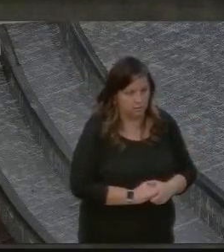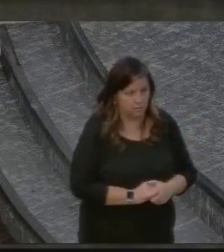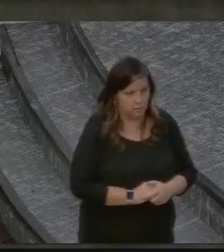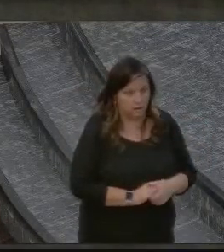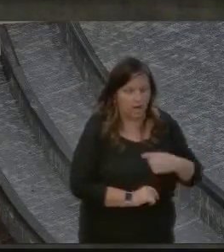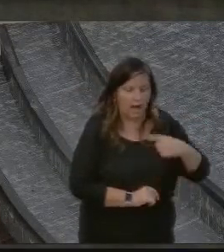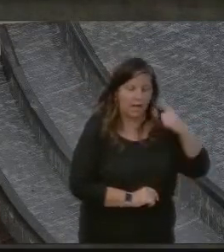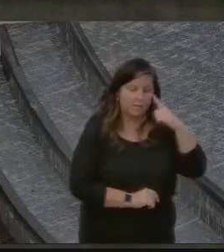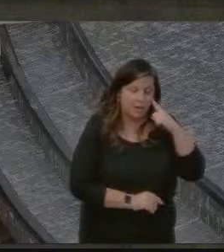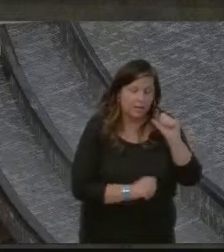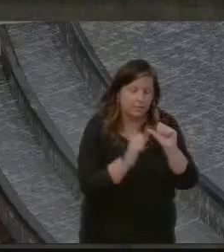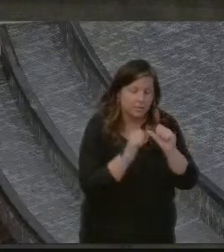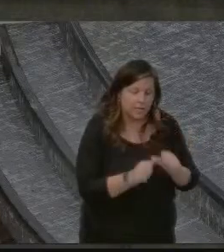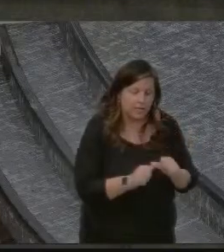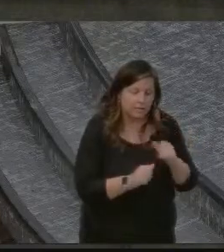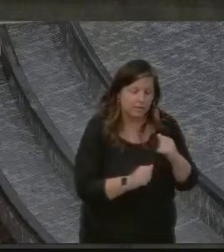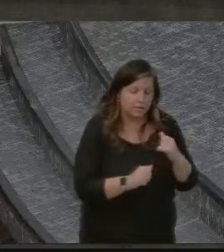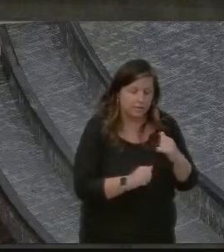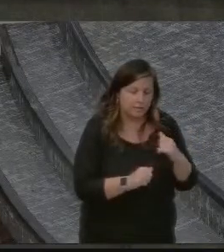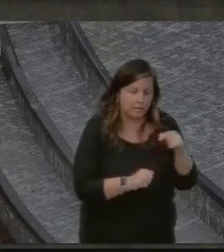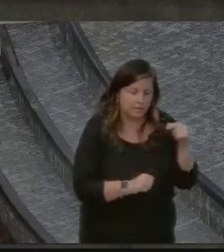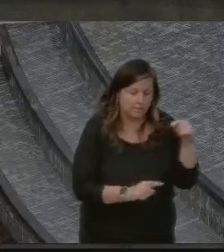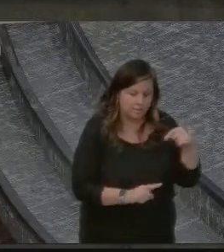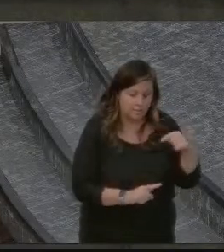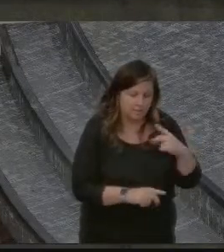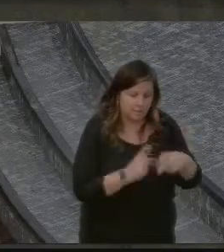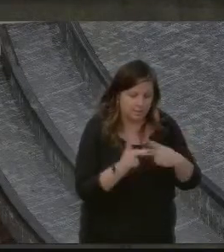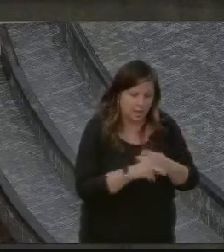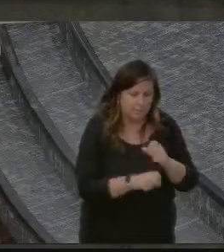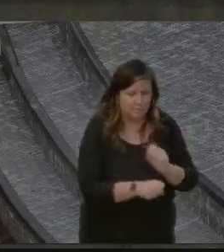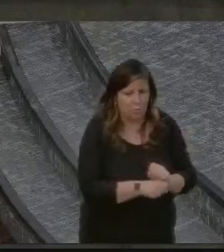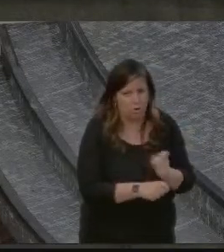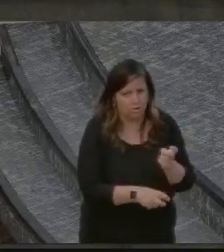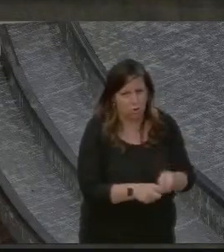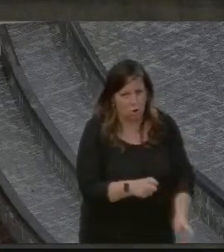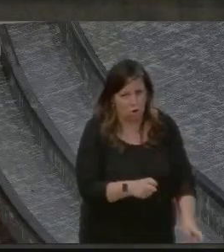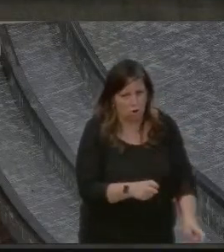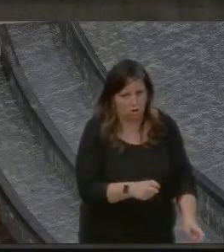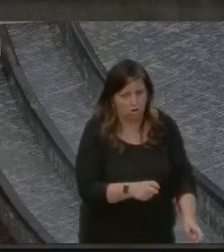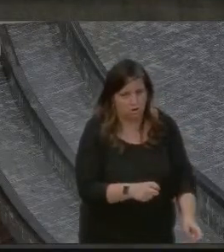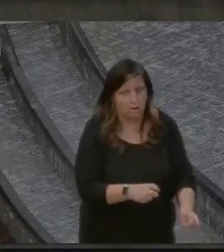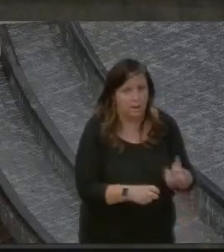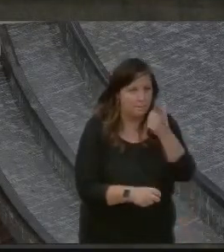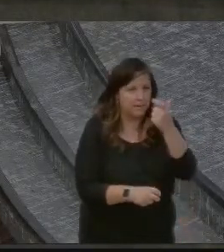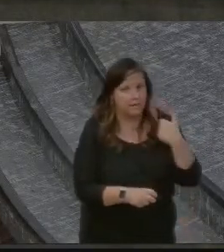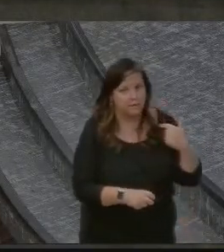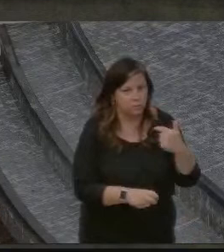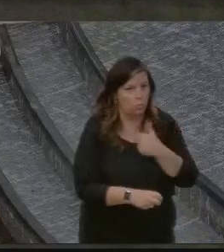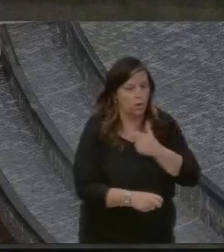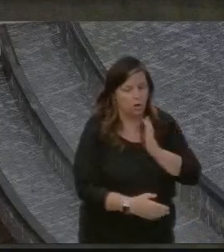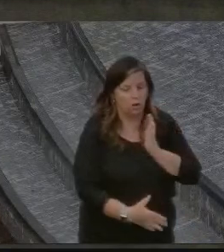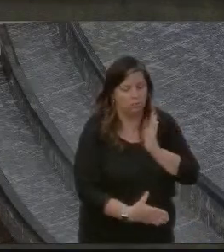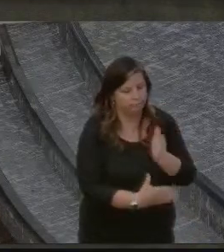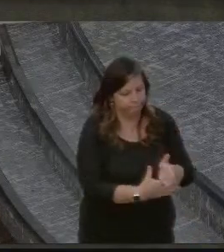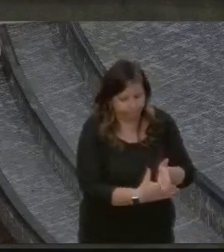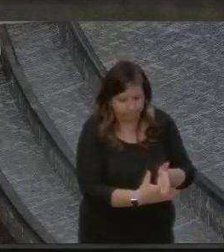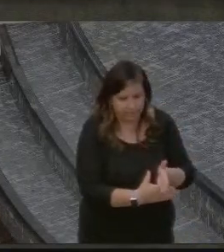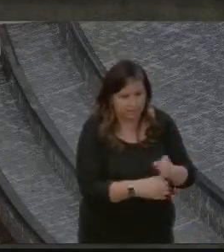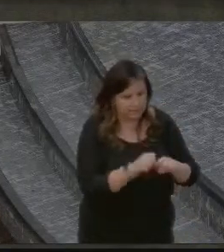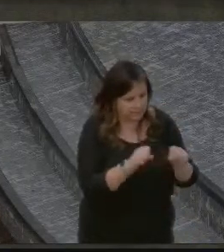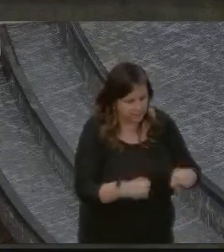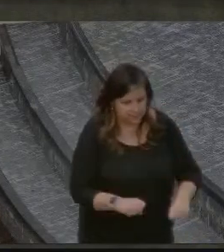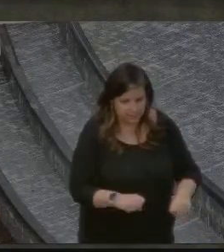sustaining this type of work is very hard because we are disrupting systems that have been